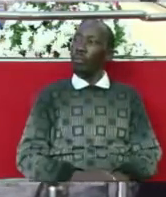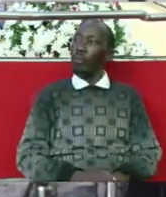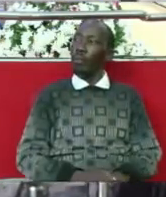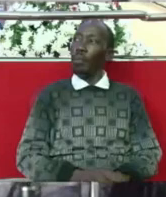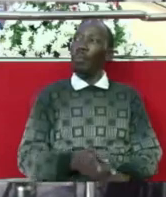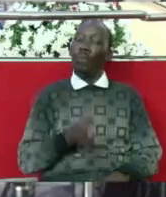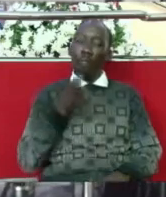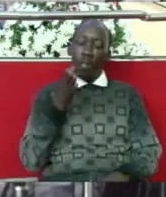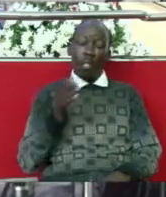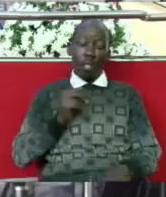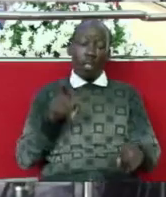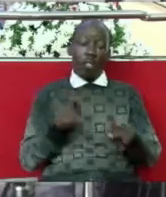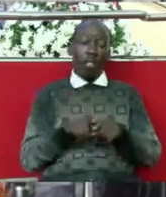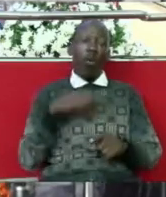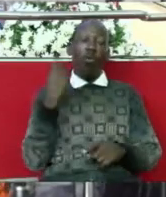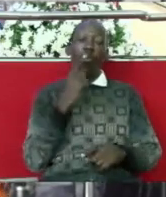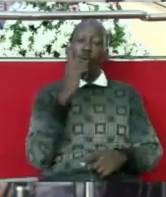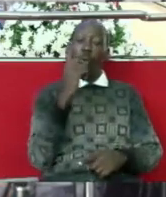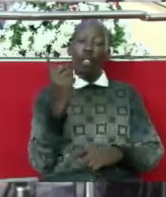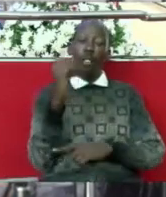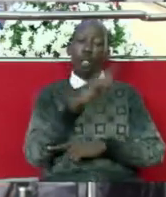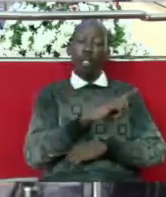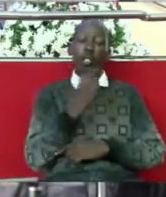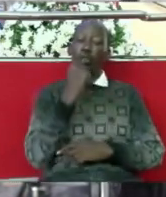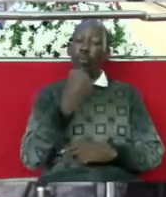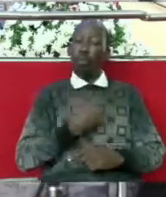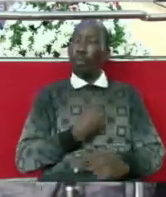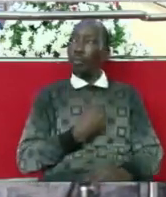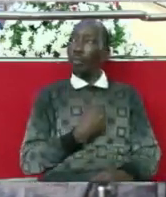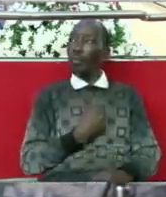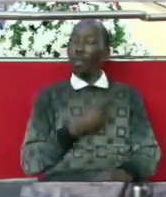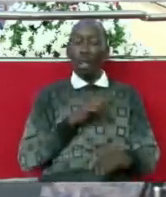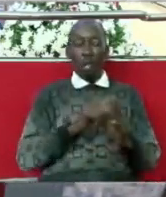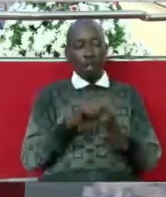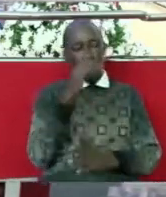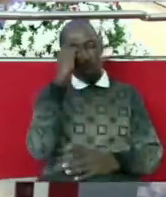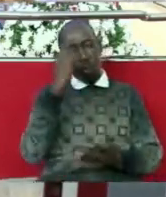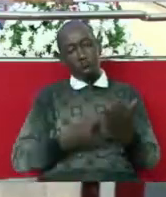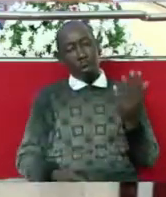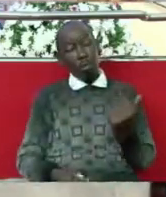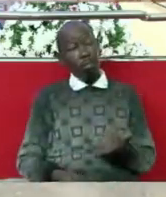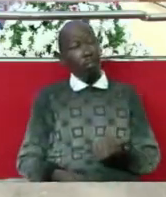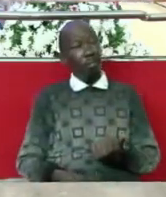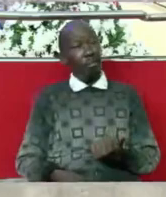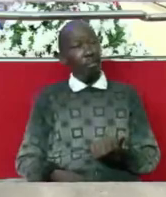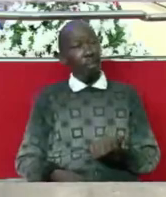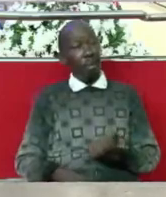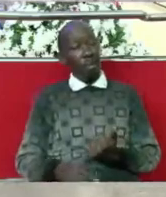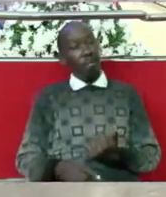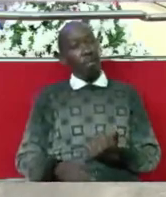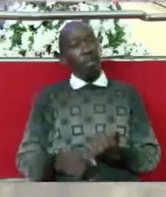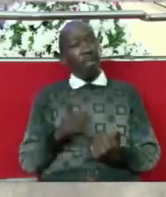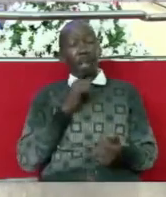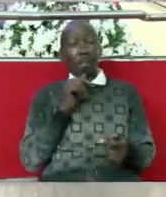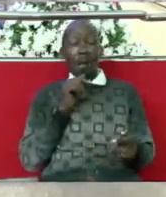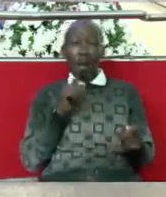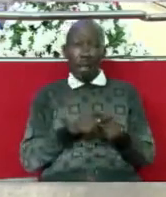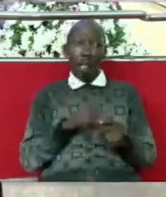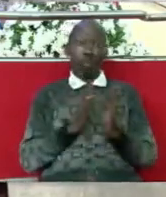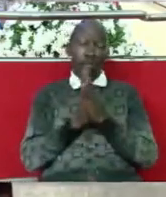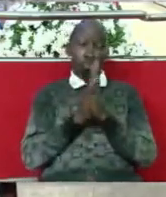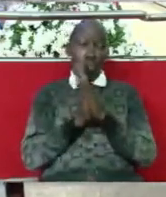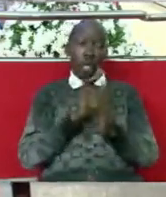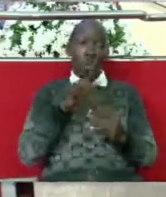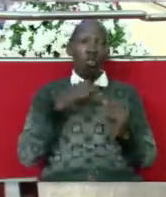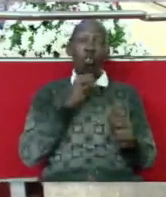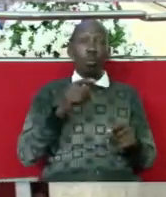There's a sister who once told me that, you know what? And by the brother I'm going to talk about, sio wale wako